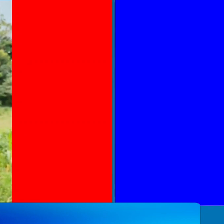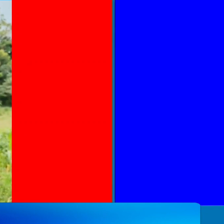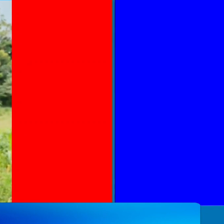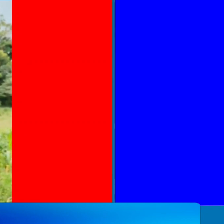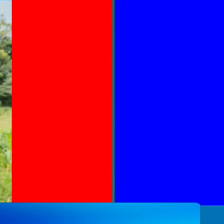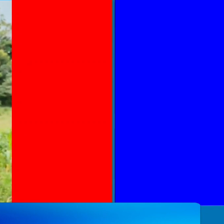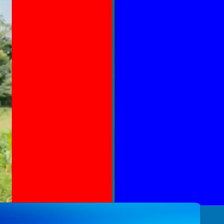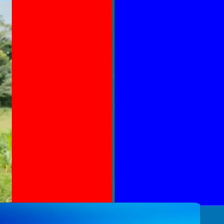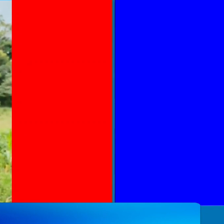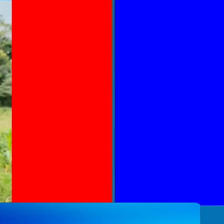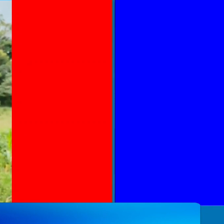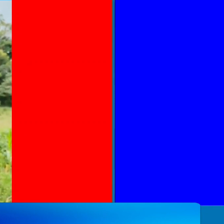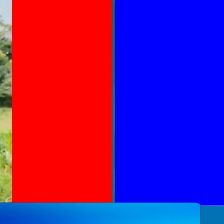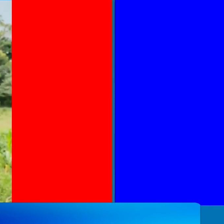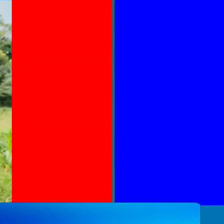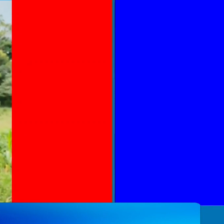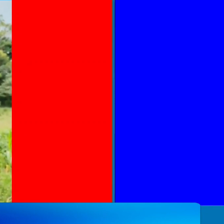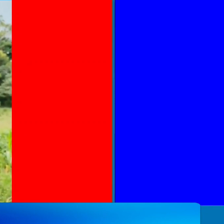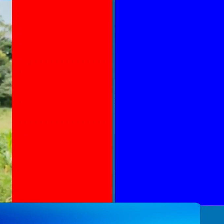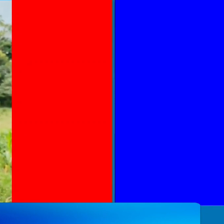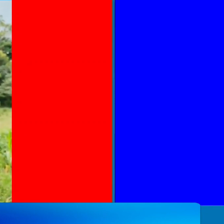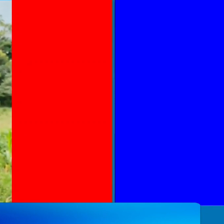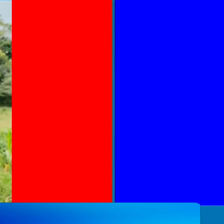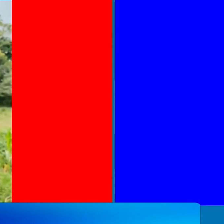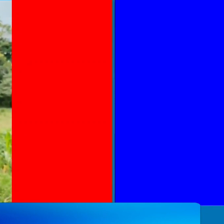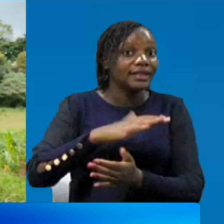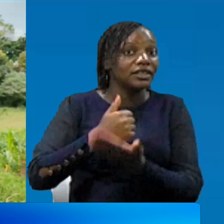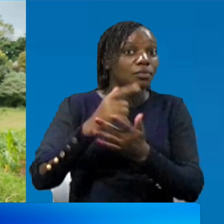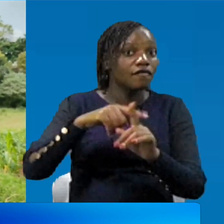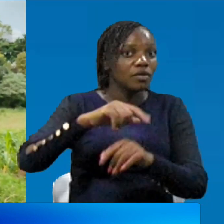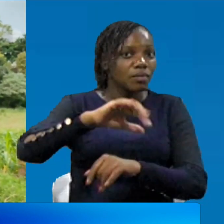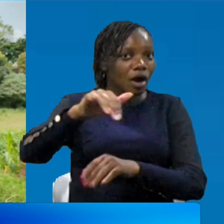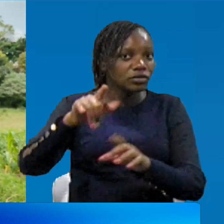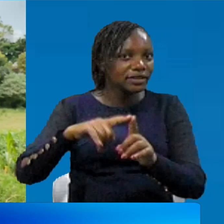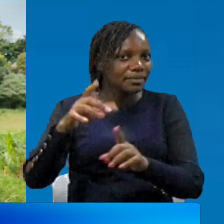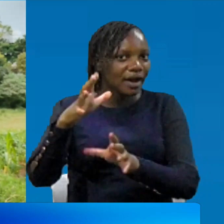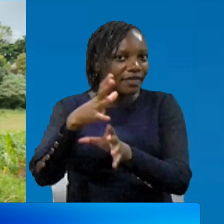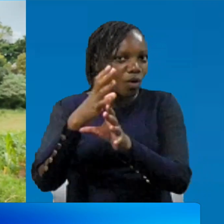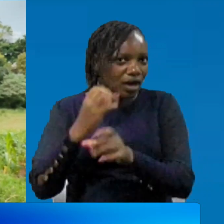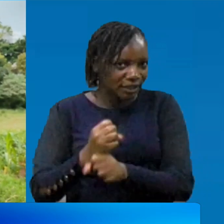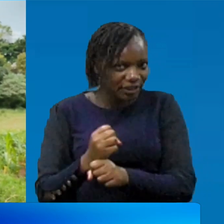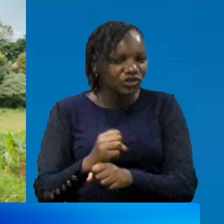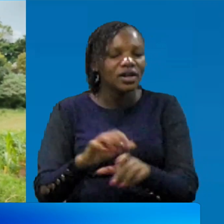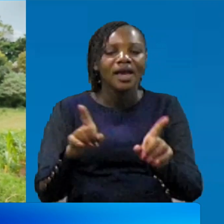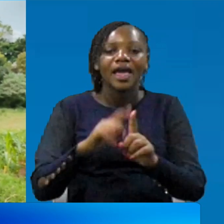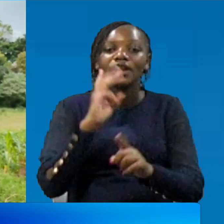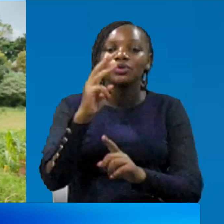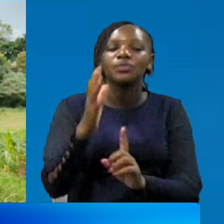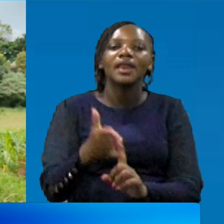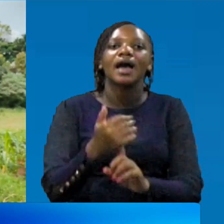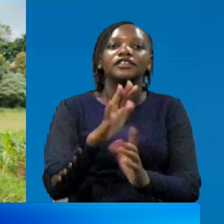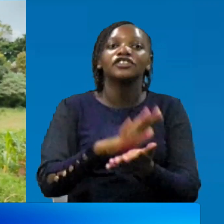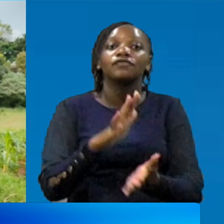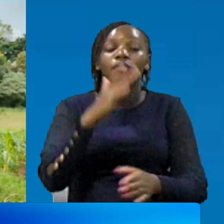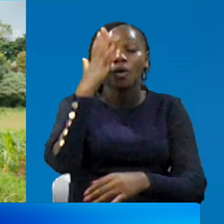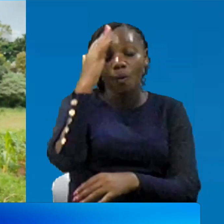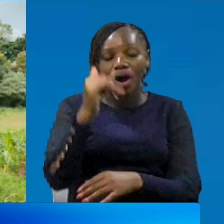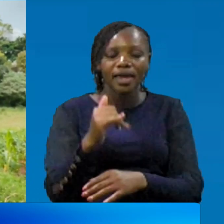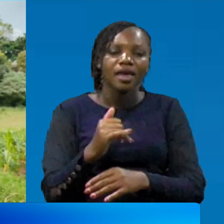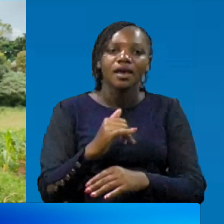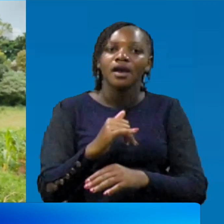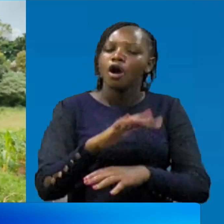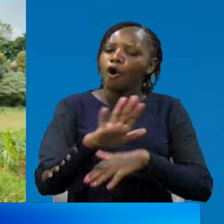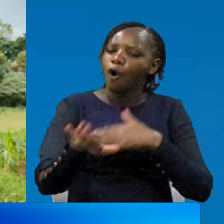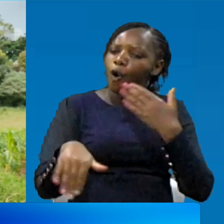can really be assisted by the county and other organizations, we can do much, because we realize even every